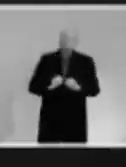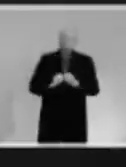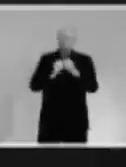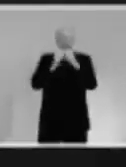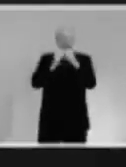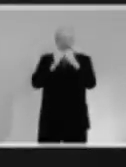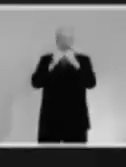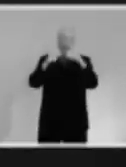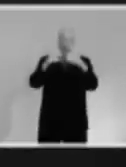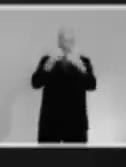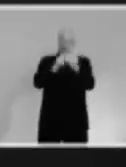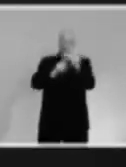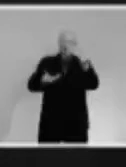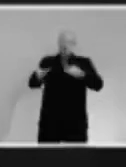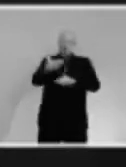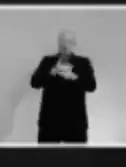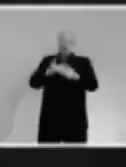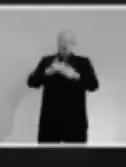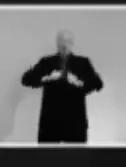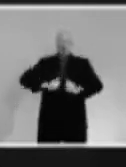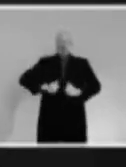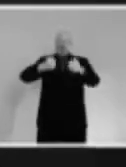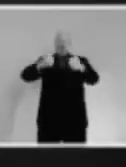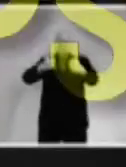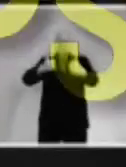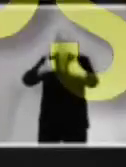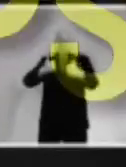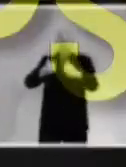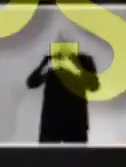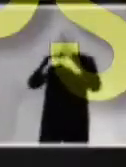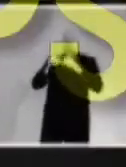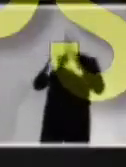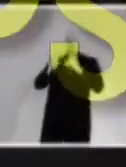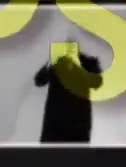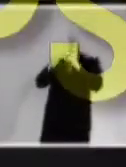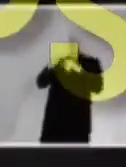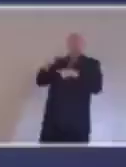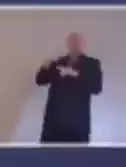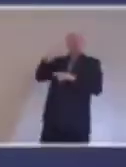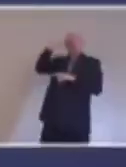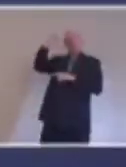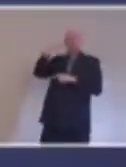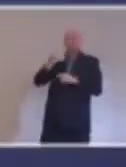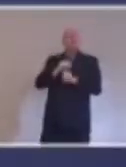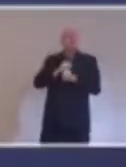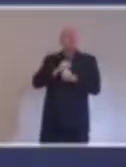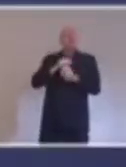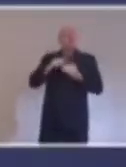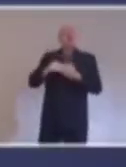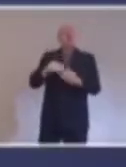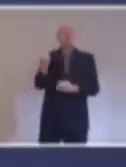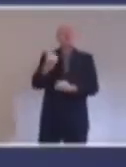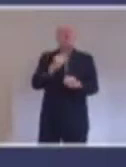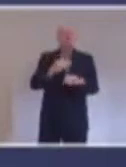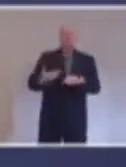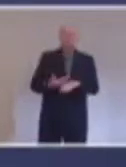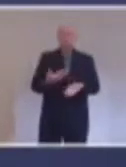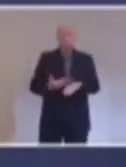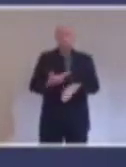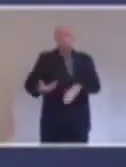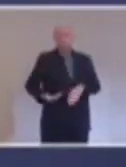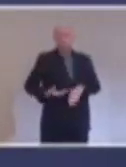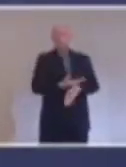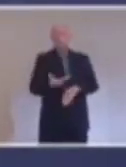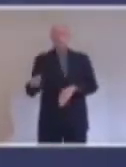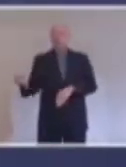dynamic recovery that is led not by the state, but by free enterprise. We need to move fast, not just to deal with